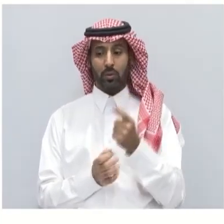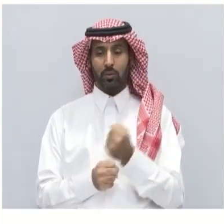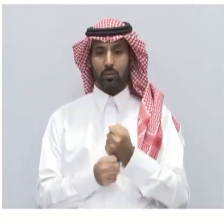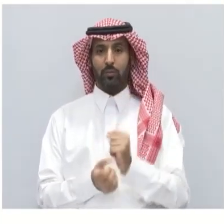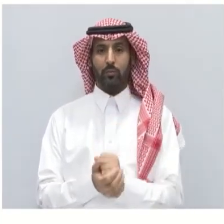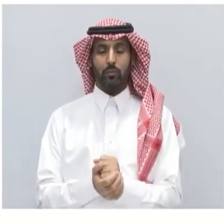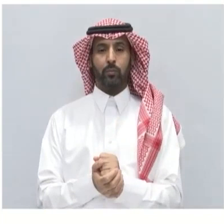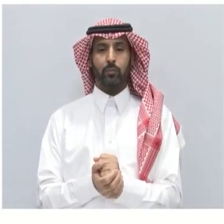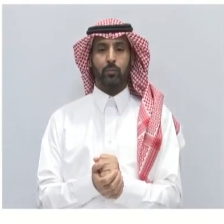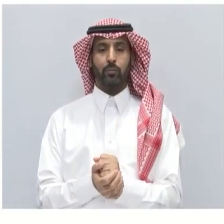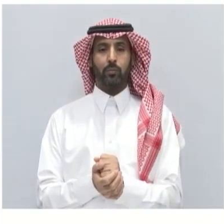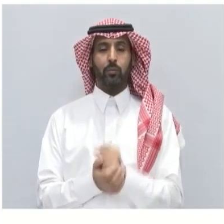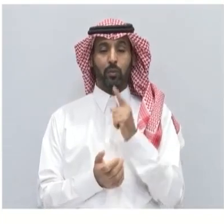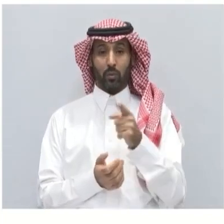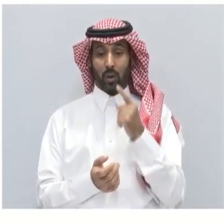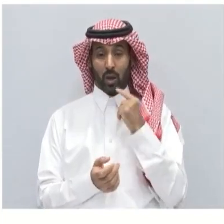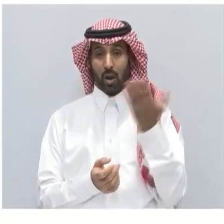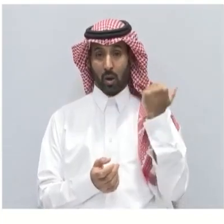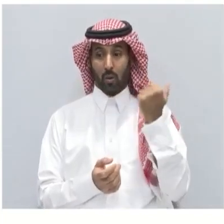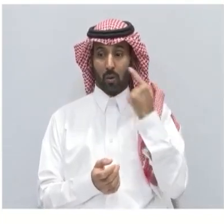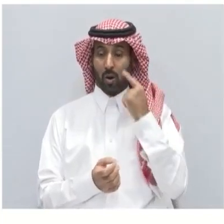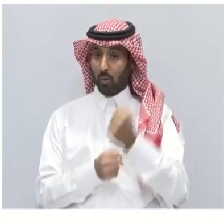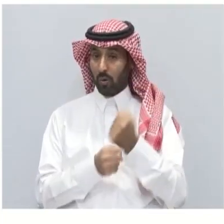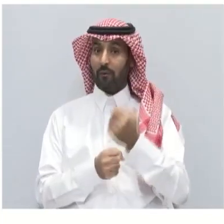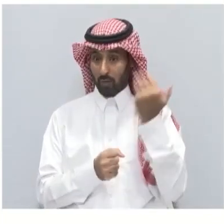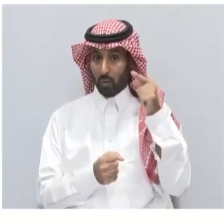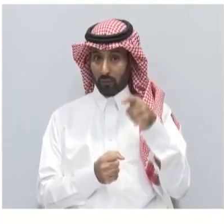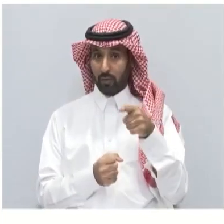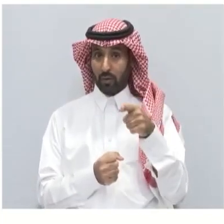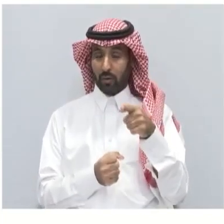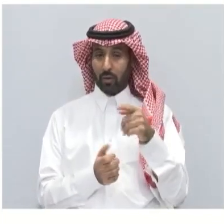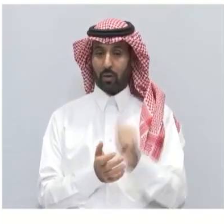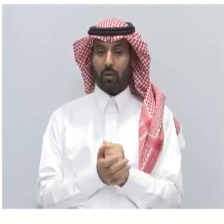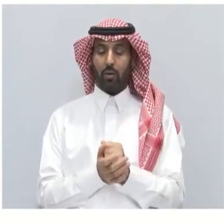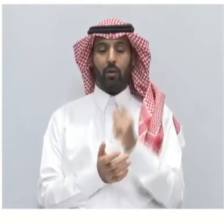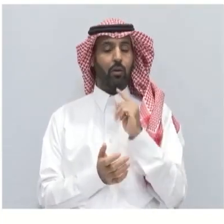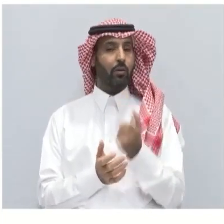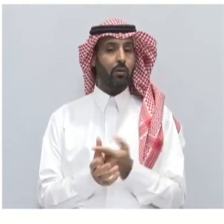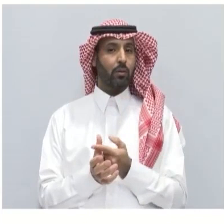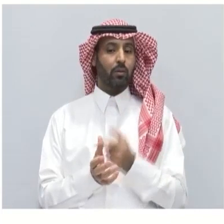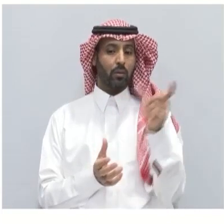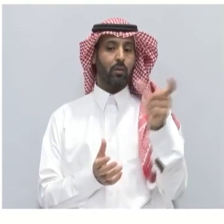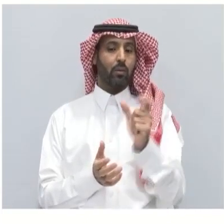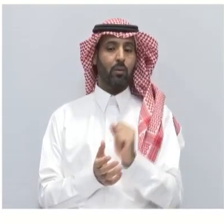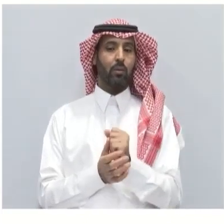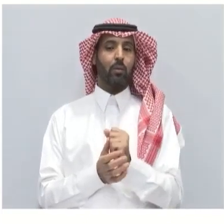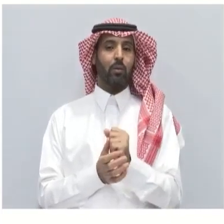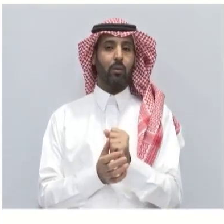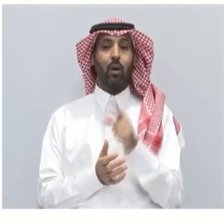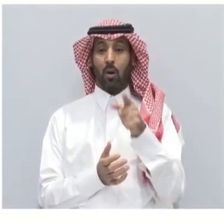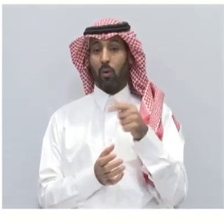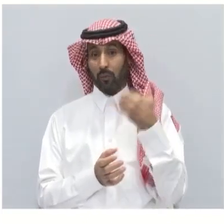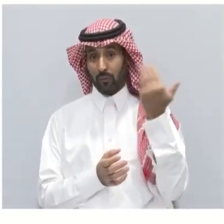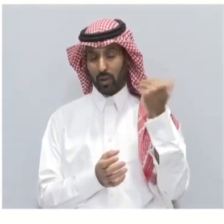do? You ever had a job? The gap then, continuing, you ever